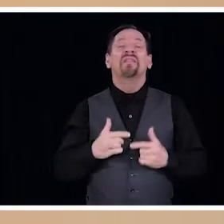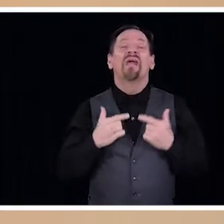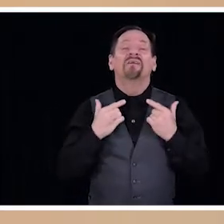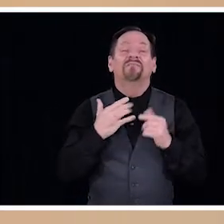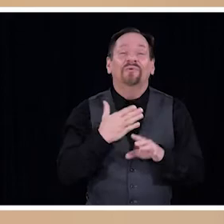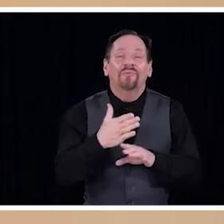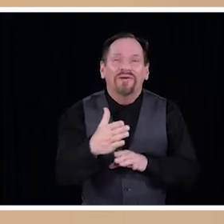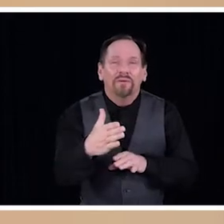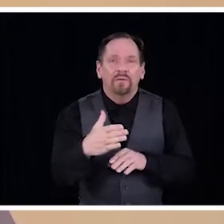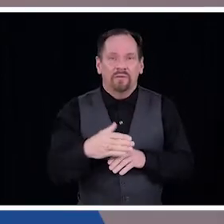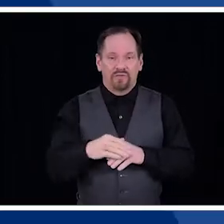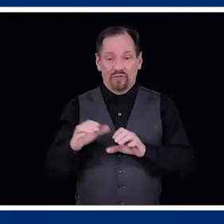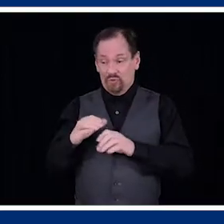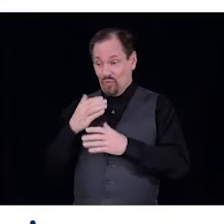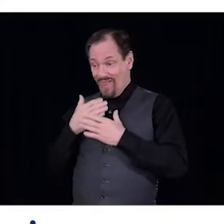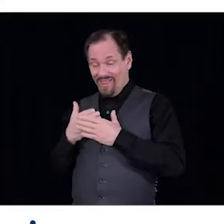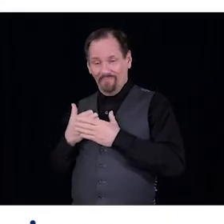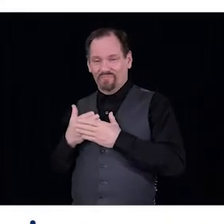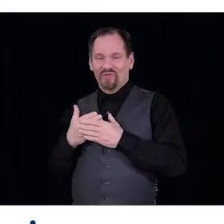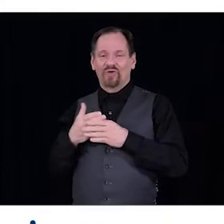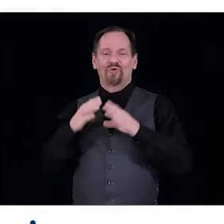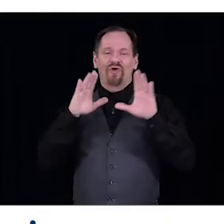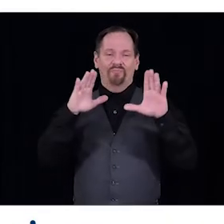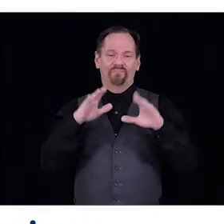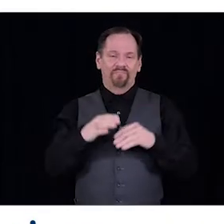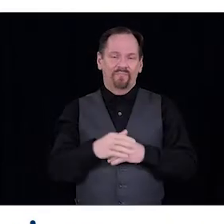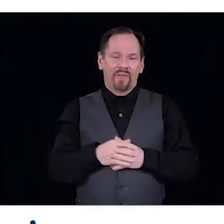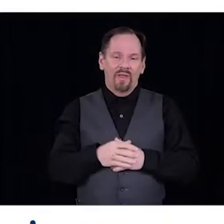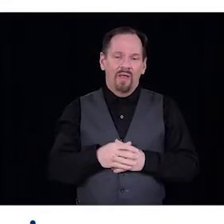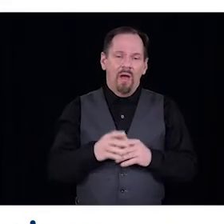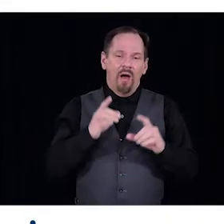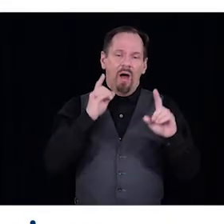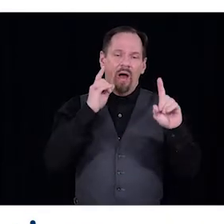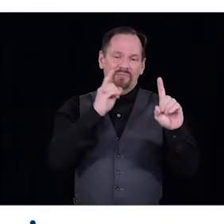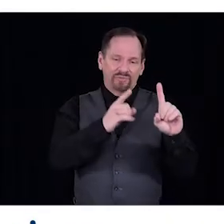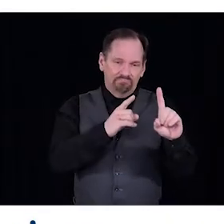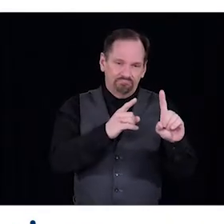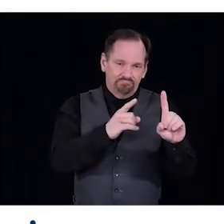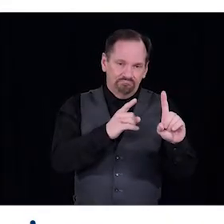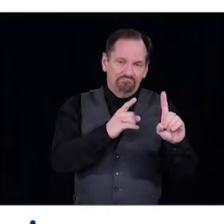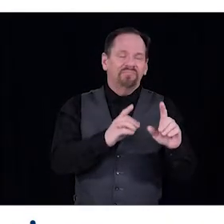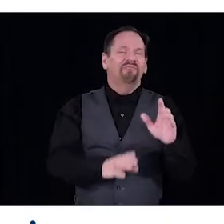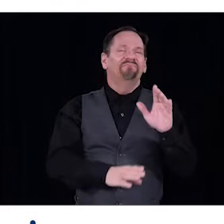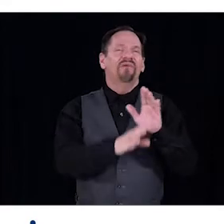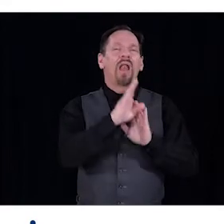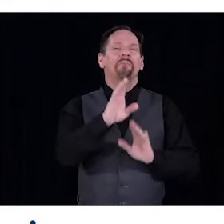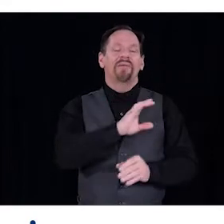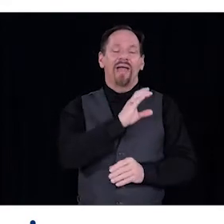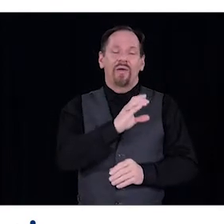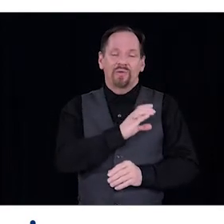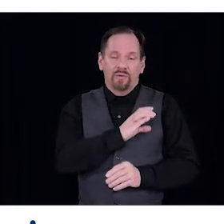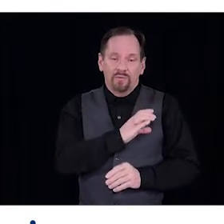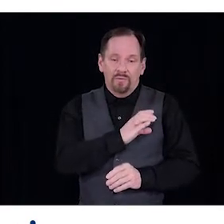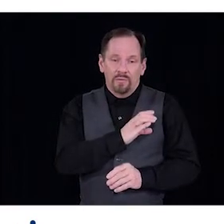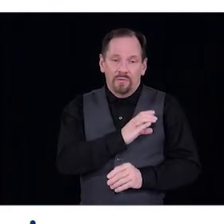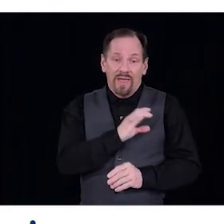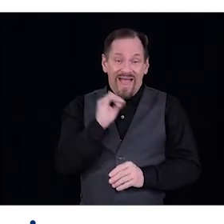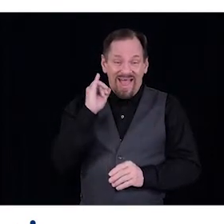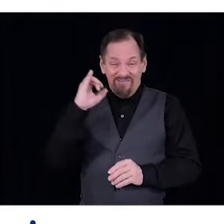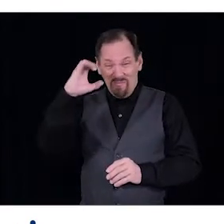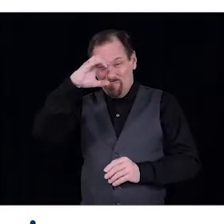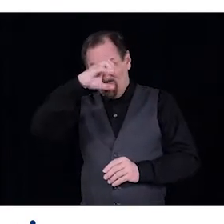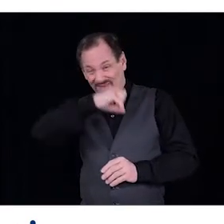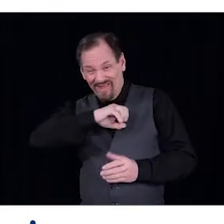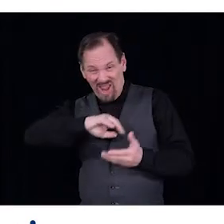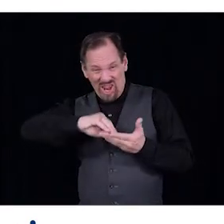quote Gilman again, the object of the university is to develop character. It misses its aim if it produced